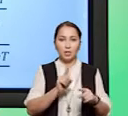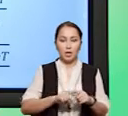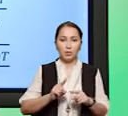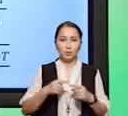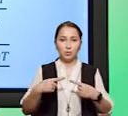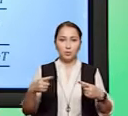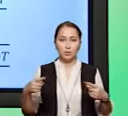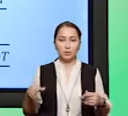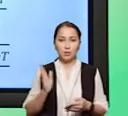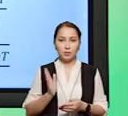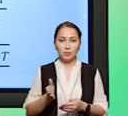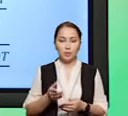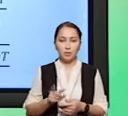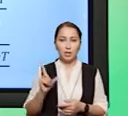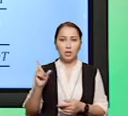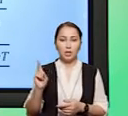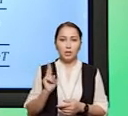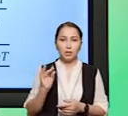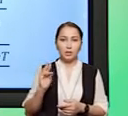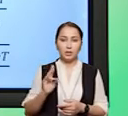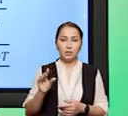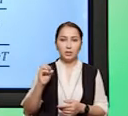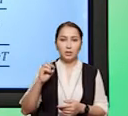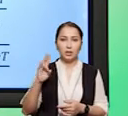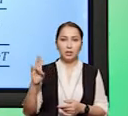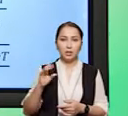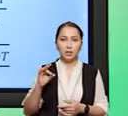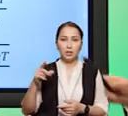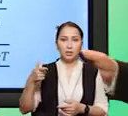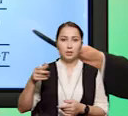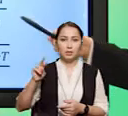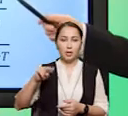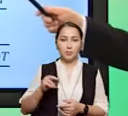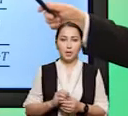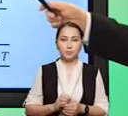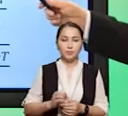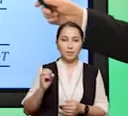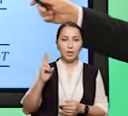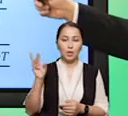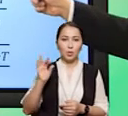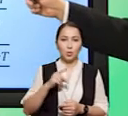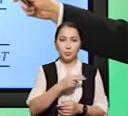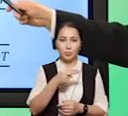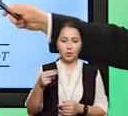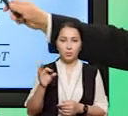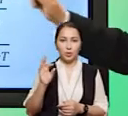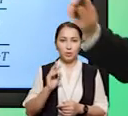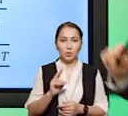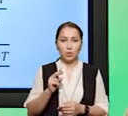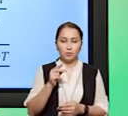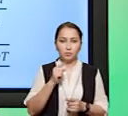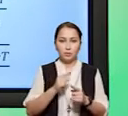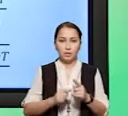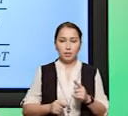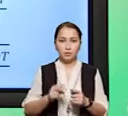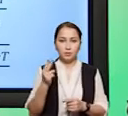turlicha bo'lganligi uchun kinetik energiyalari ham turlicha bo'ladi. EK barobar m0v kvadrat taqsim